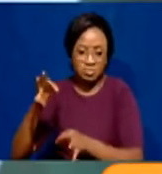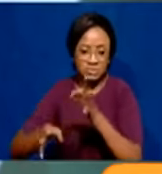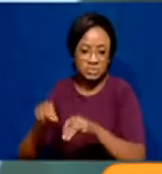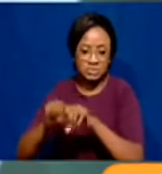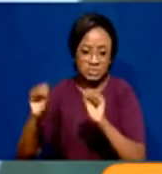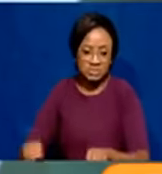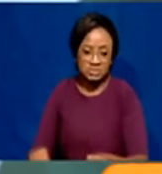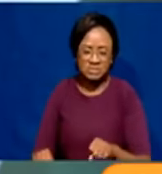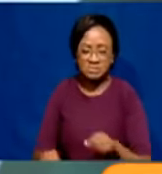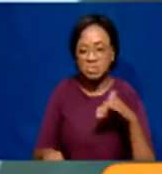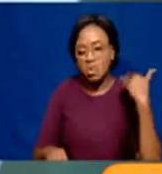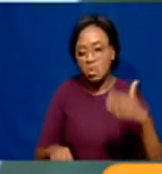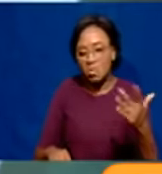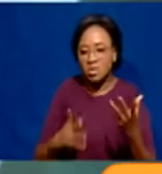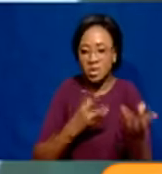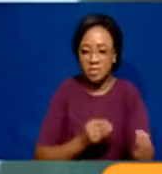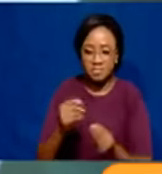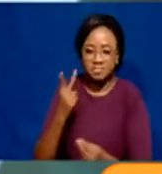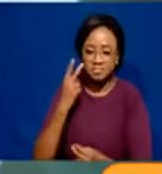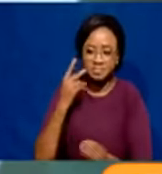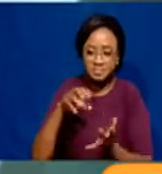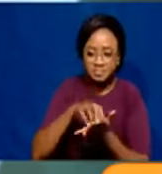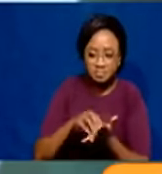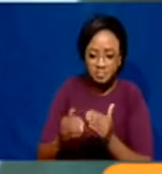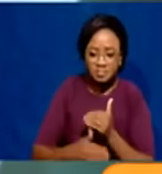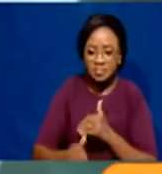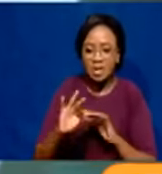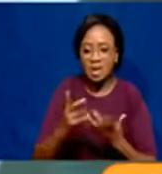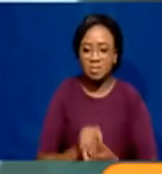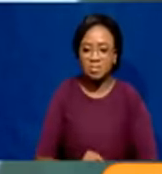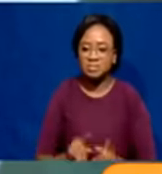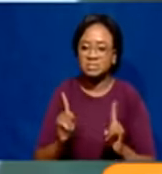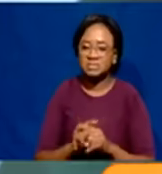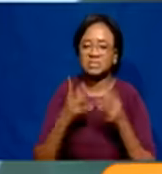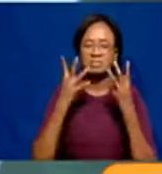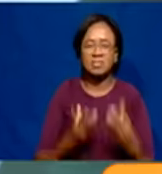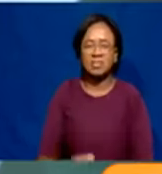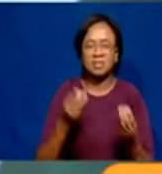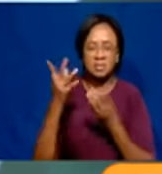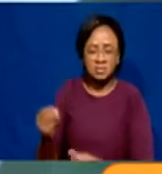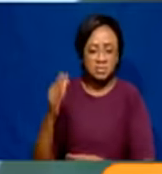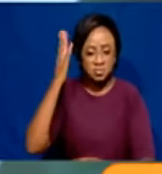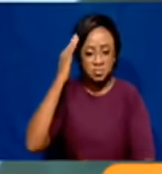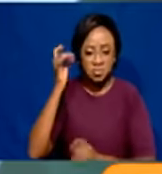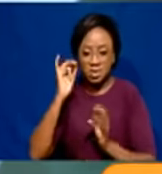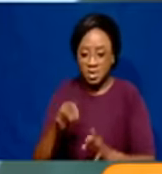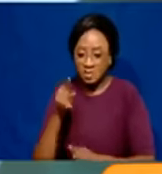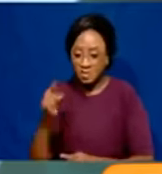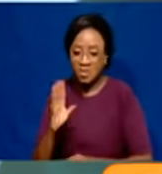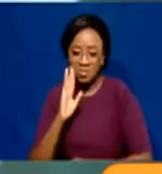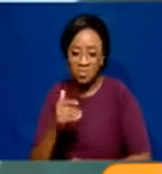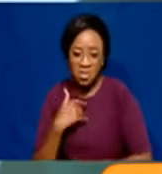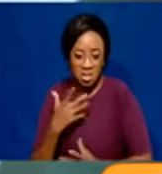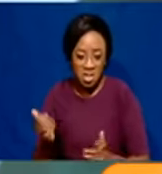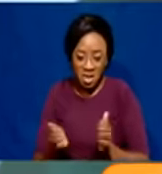easy to predict, for example, which way a case will go. In fact, it is even much easier to know whether prosecution will even happen at